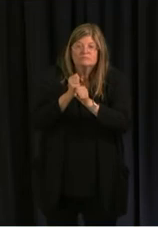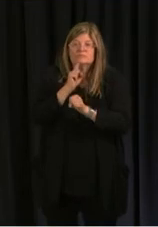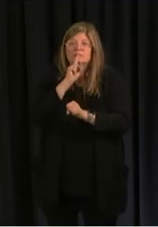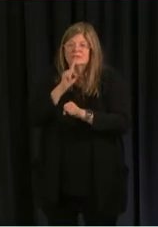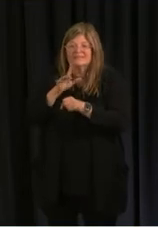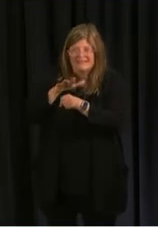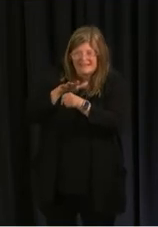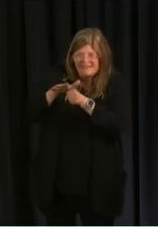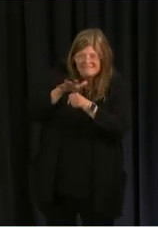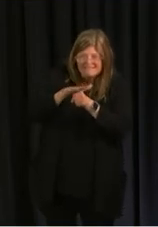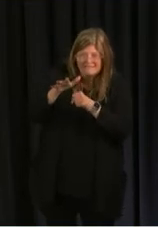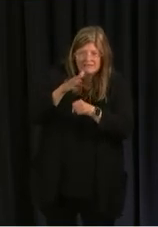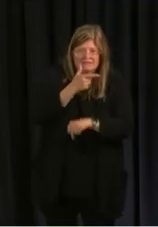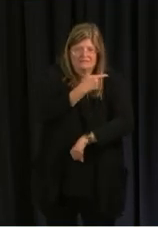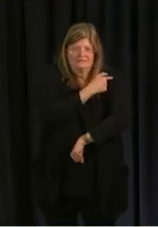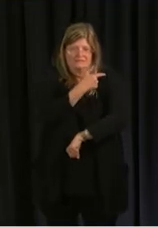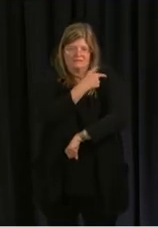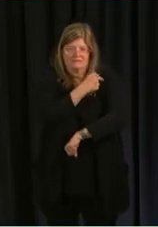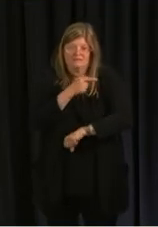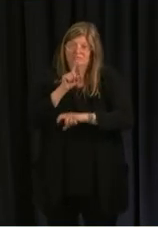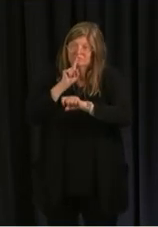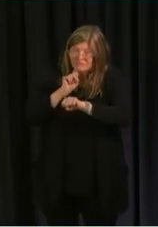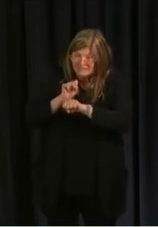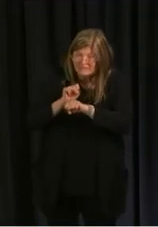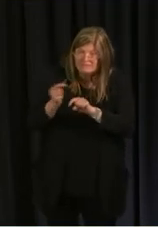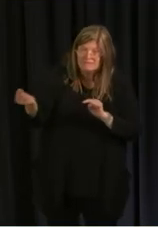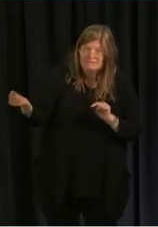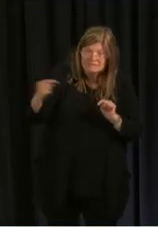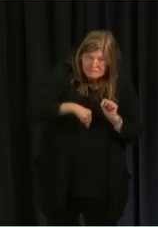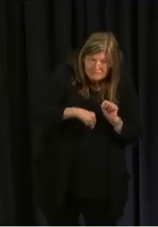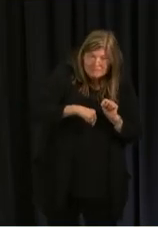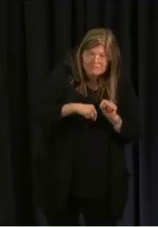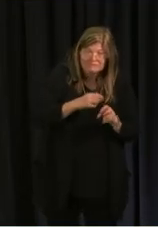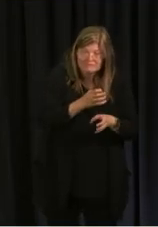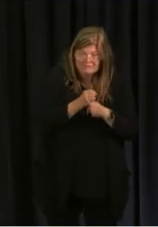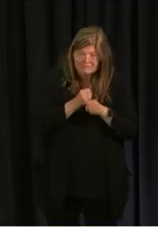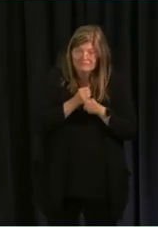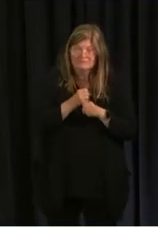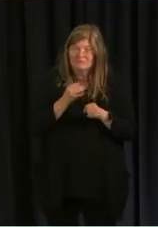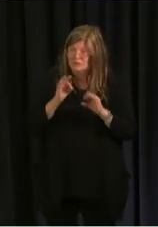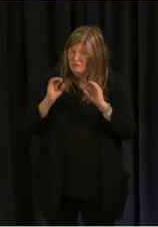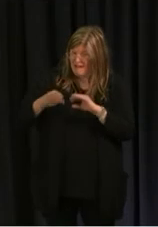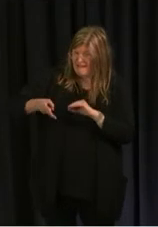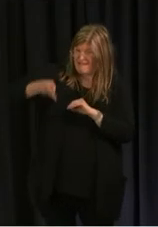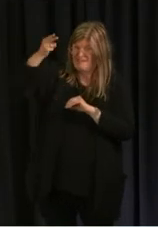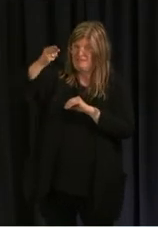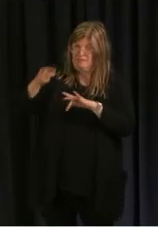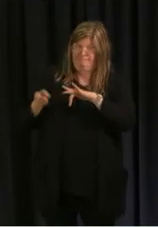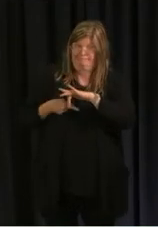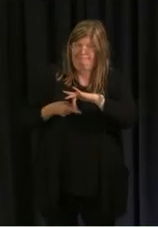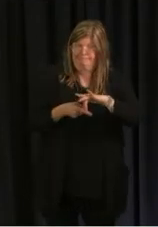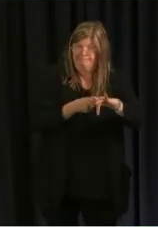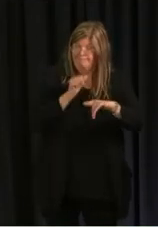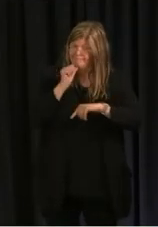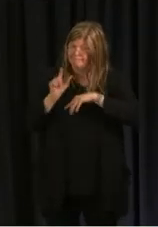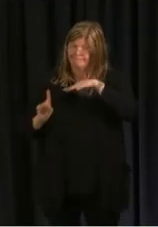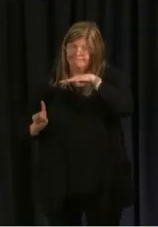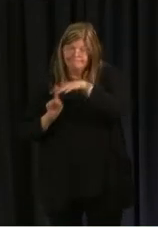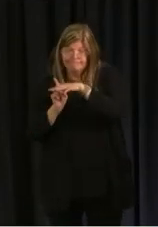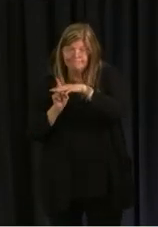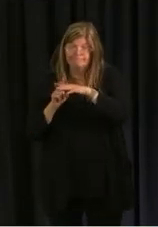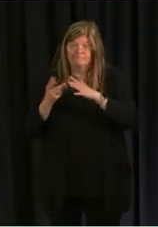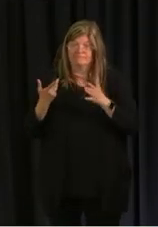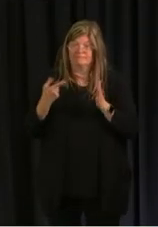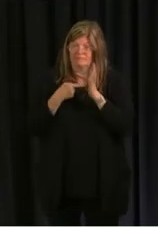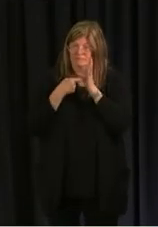site. If some place that has historically a 10% no-show rate, there's a 100% no-show, there's a 100% show rate, we